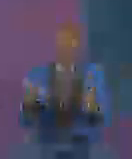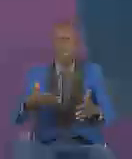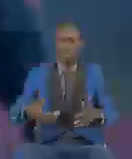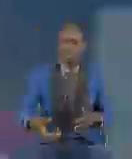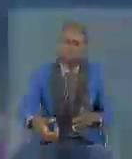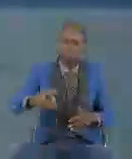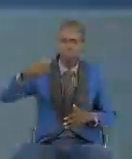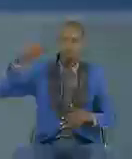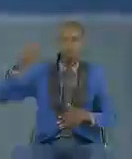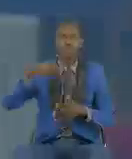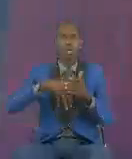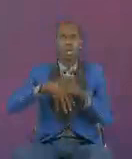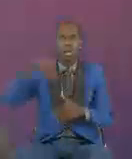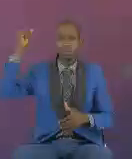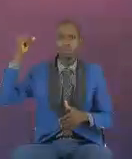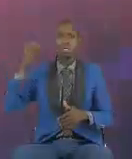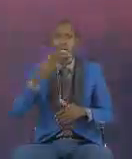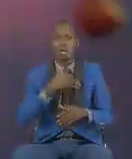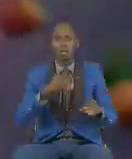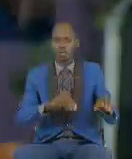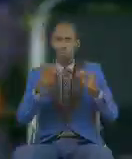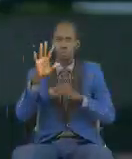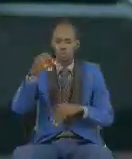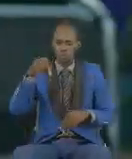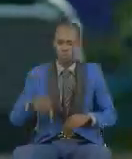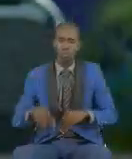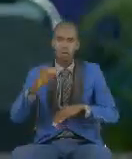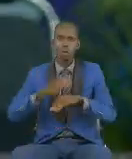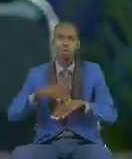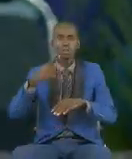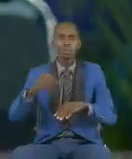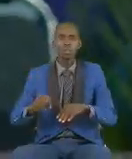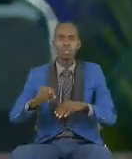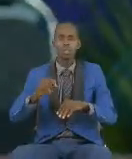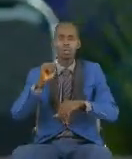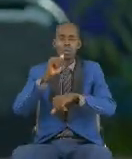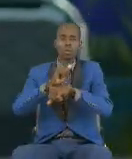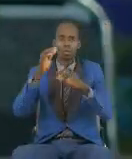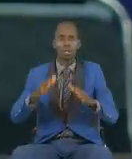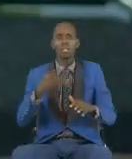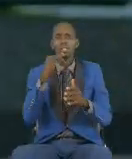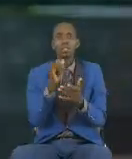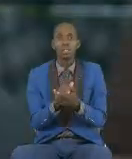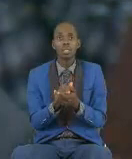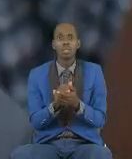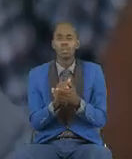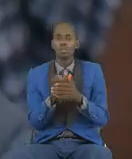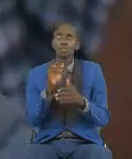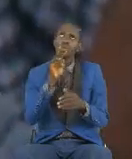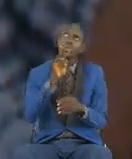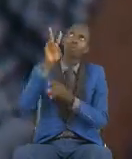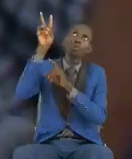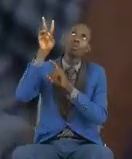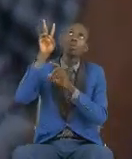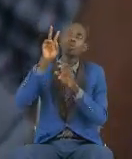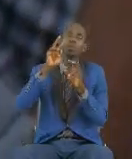He sets your feet on the rock. He said, look up. Look up.